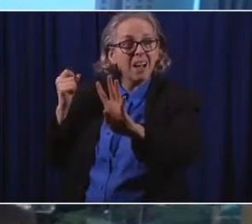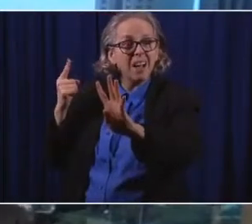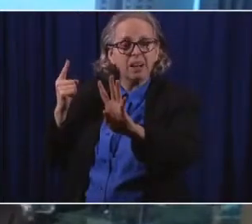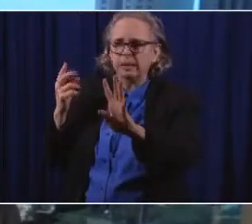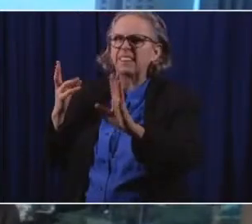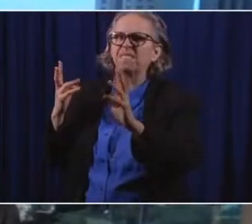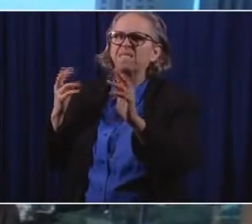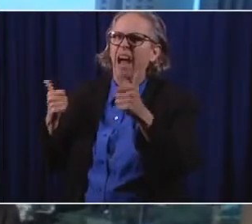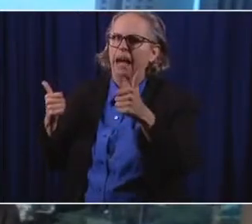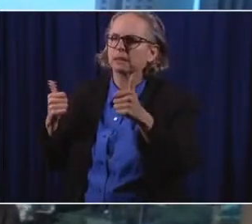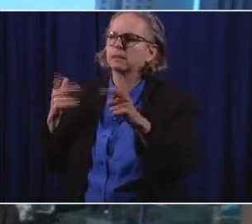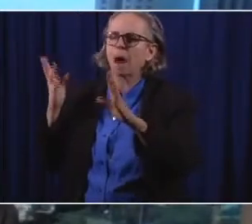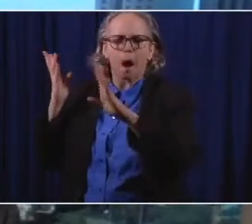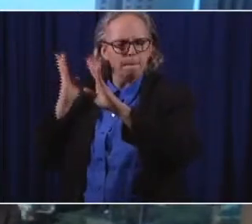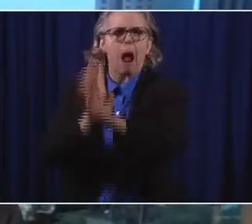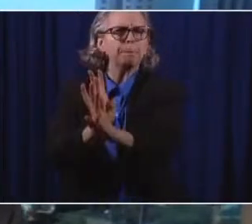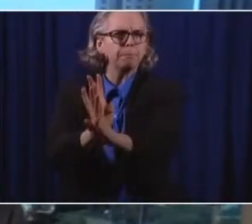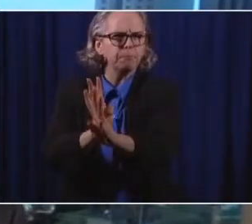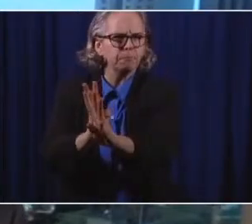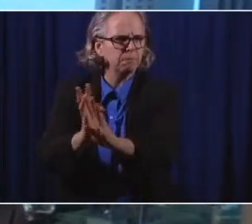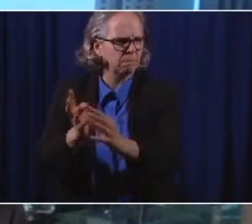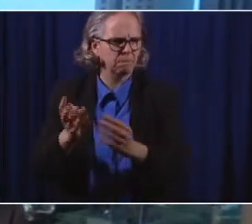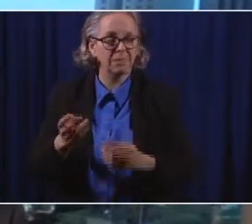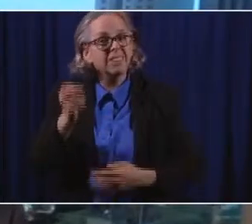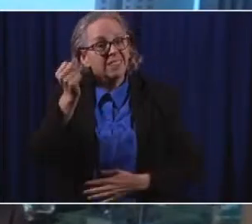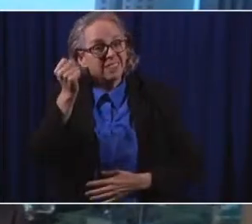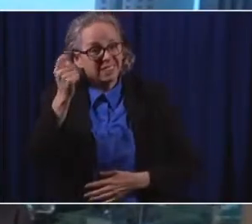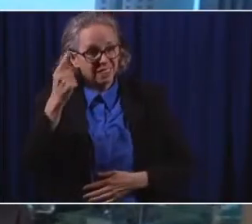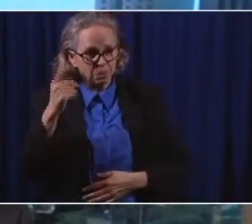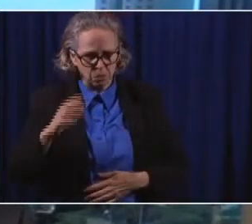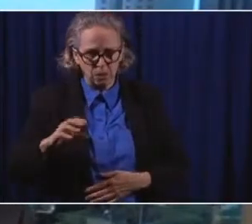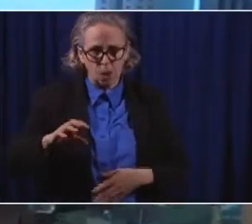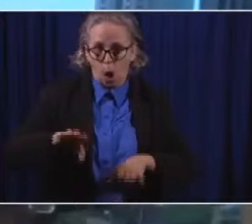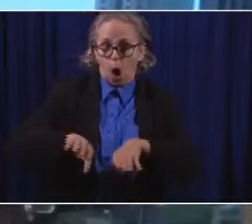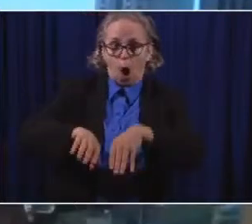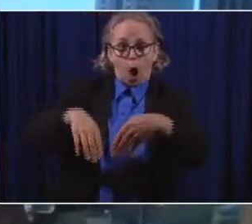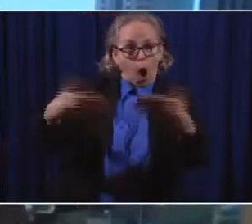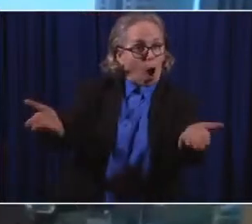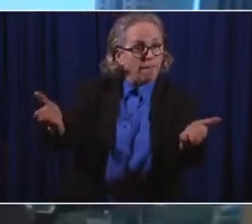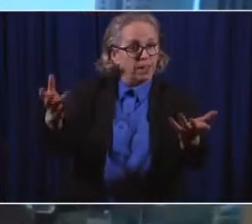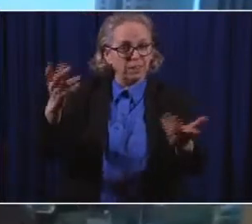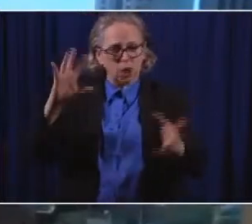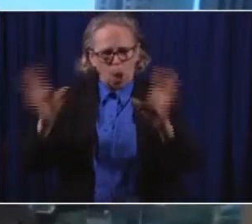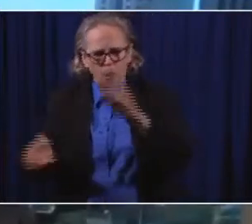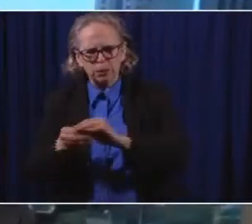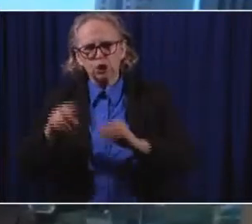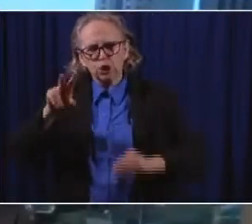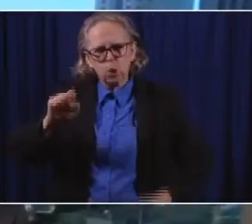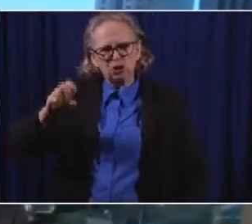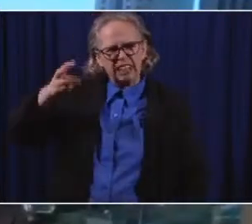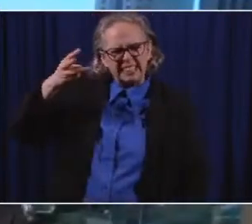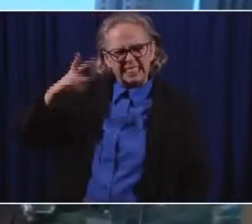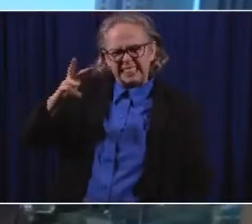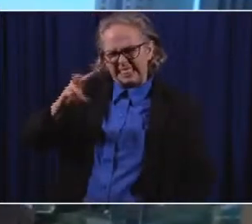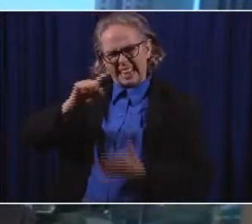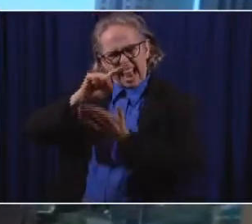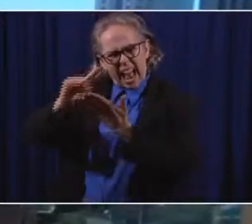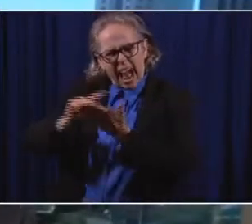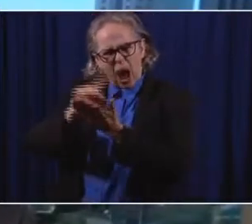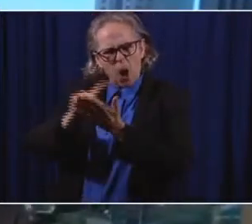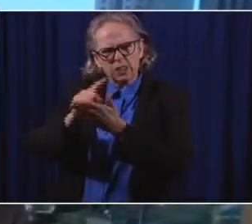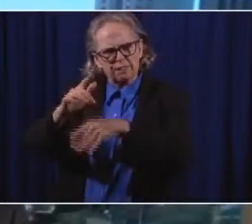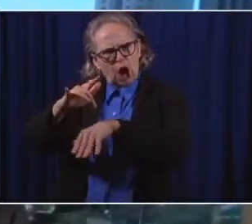216 hours of early voting, and Ohioans are taking advantage of that enthusiastically. And so if you like that in-person voting experience, don't